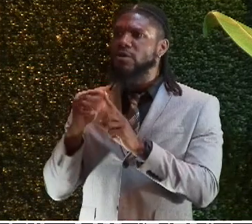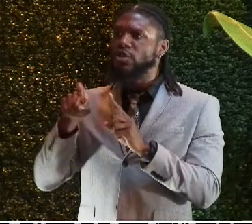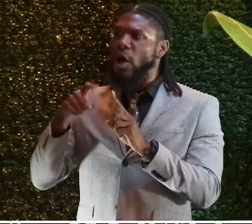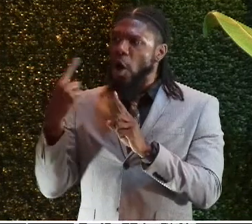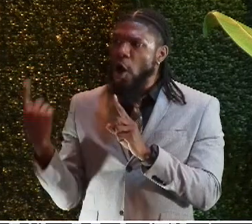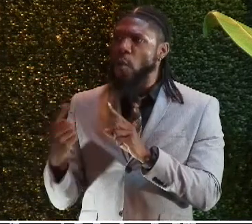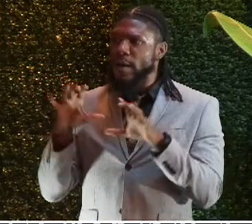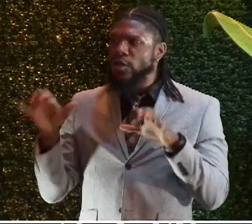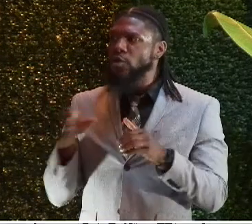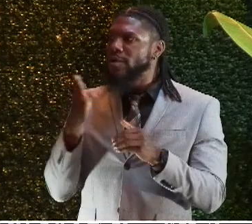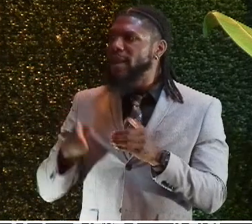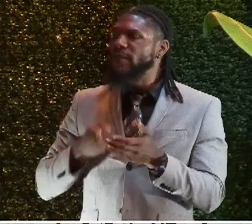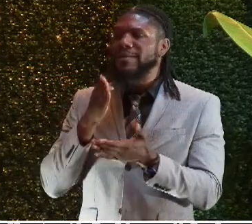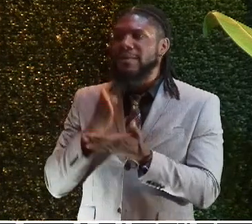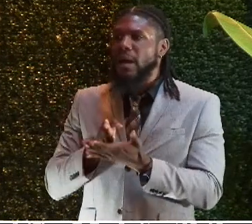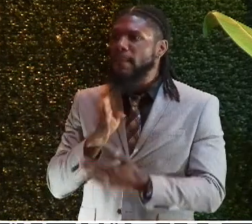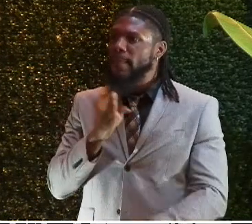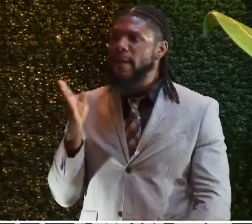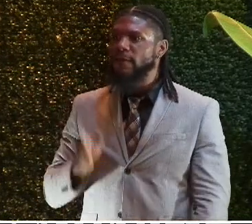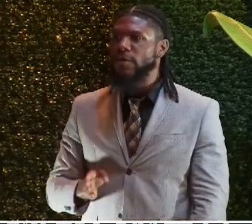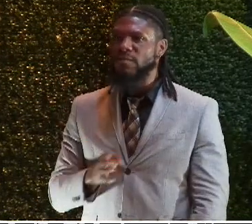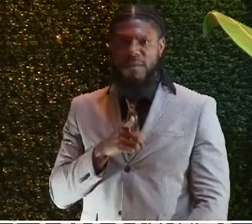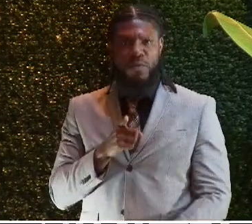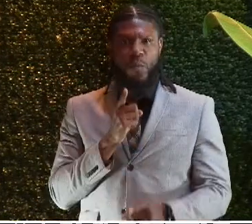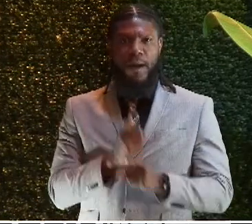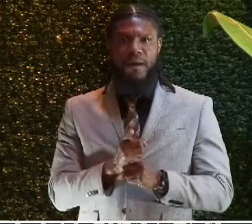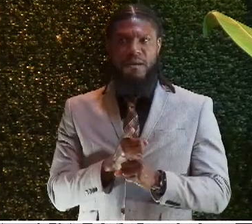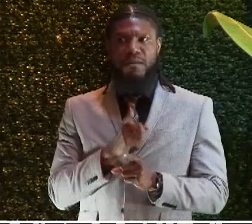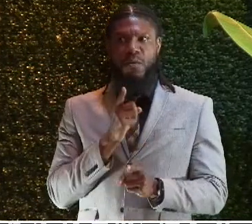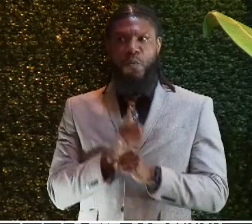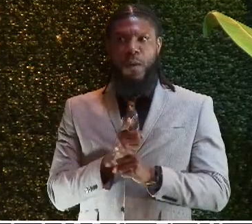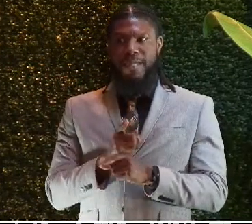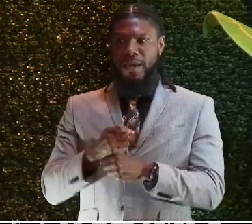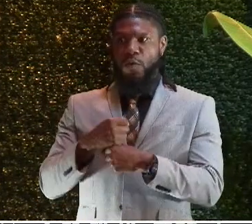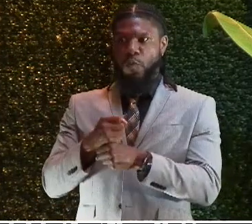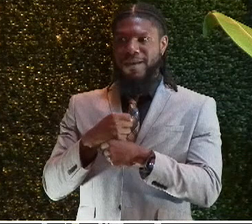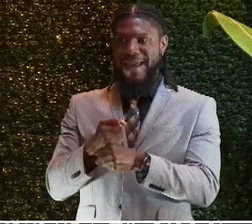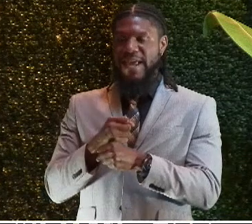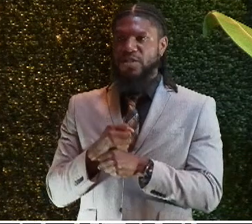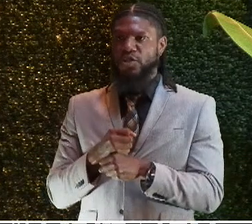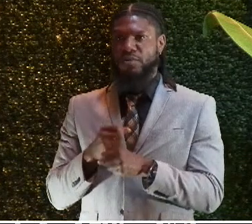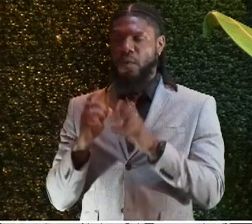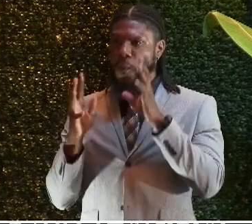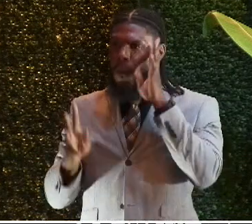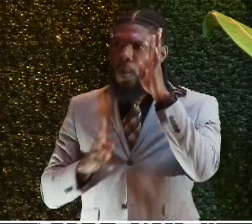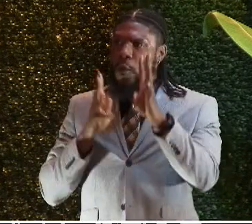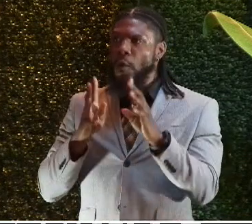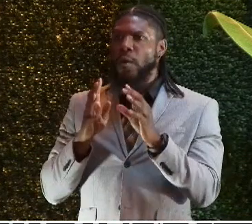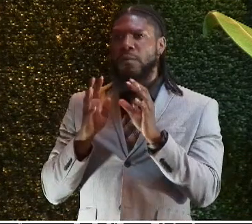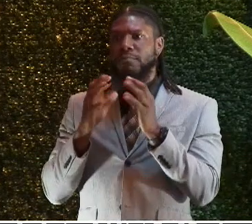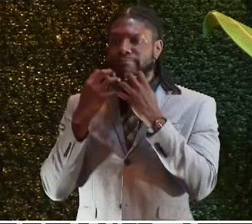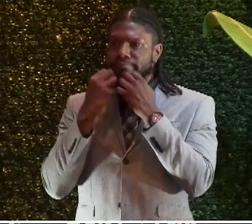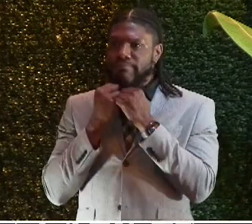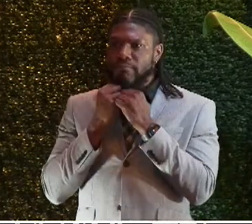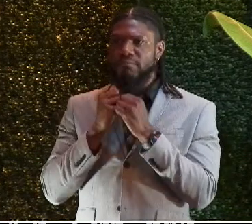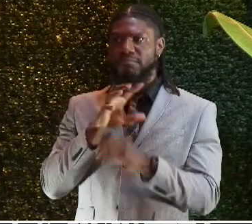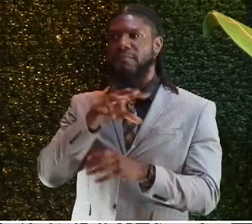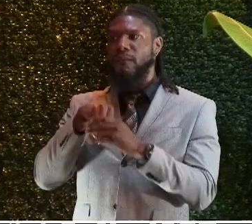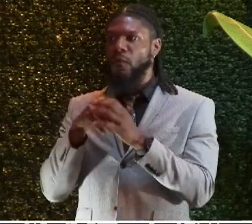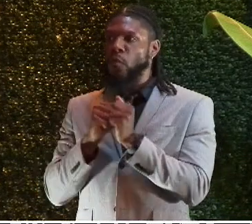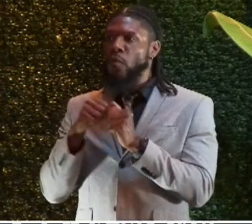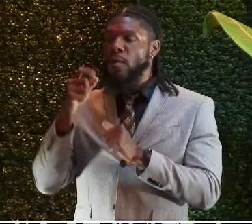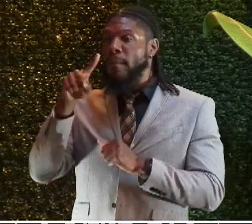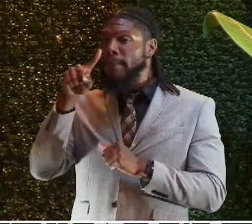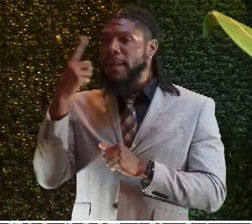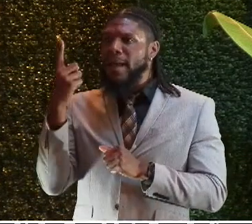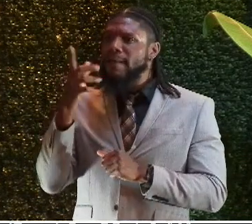right. That's right. And creation is such an important part of Black feminist traditions,